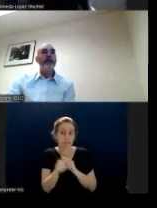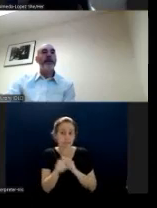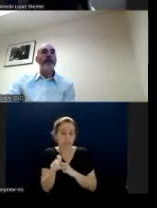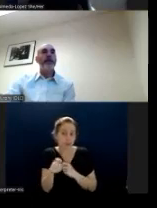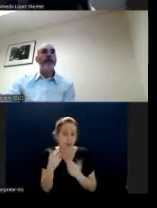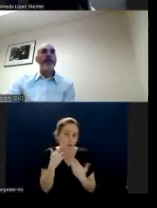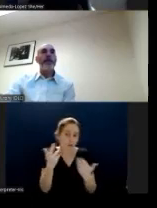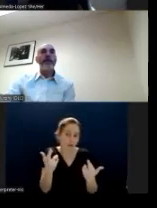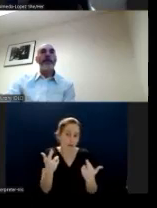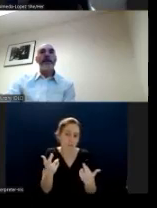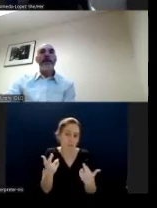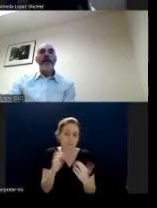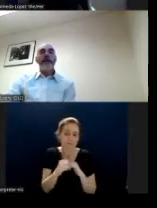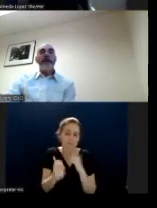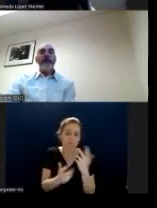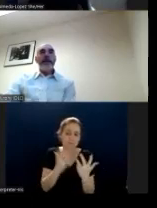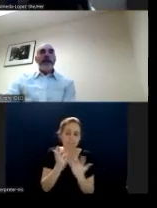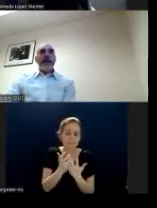recommended.